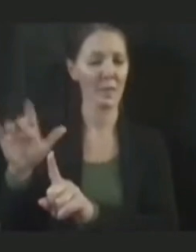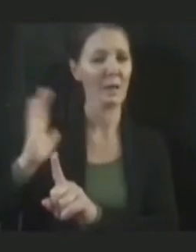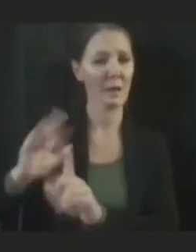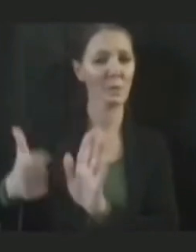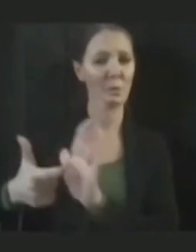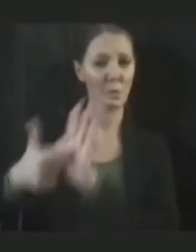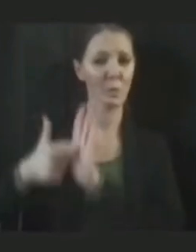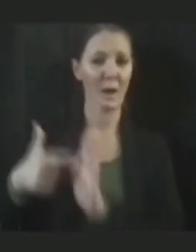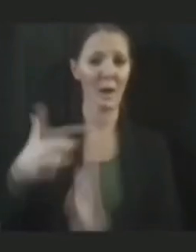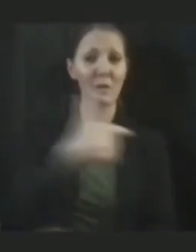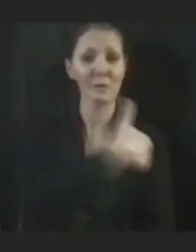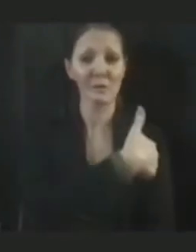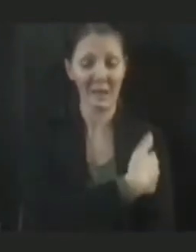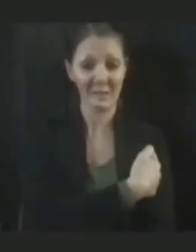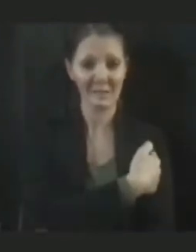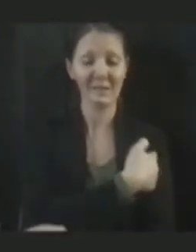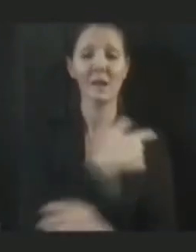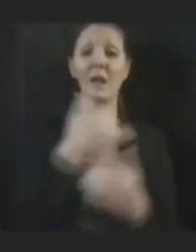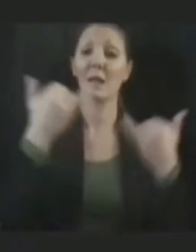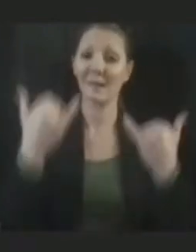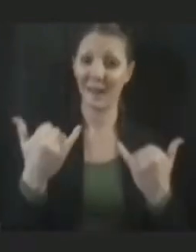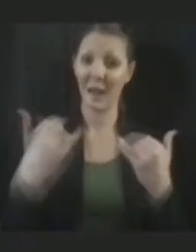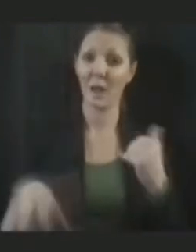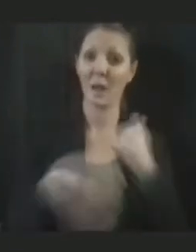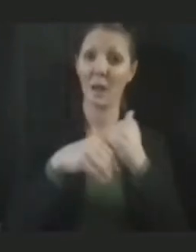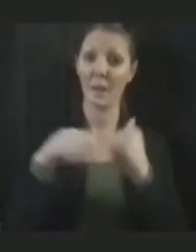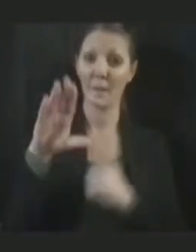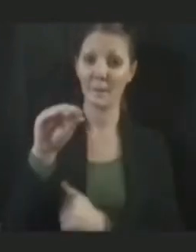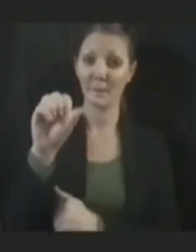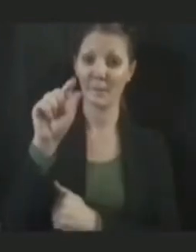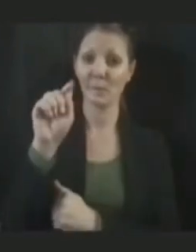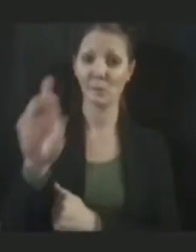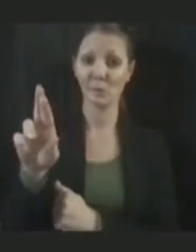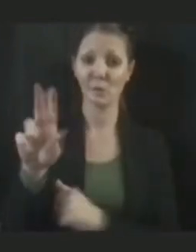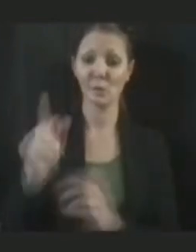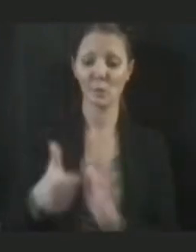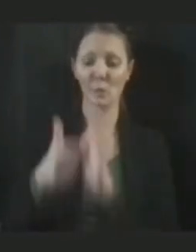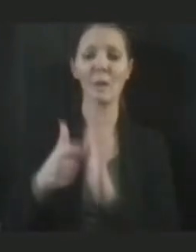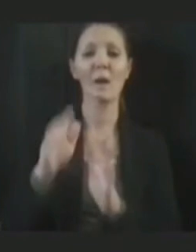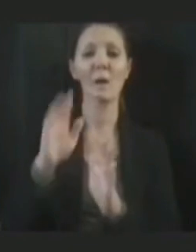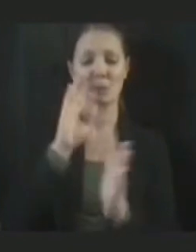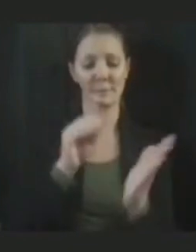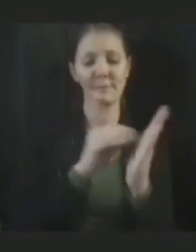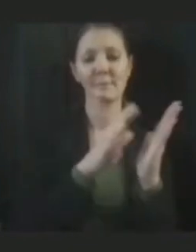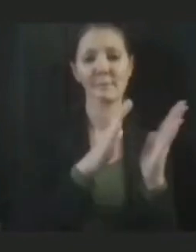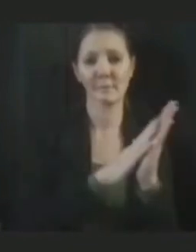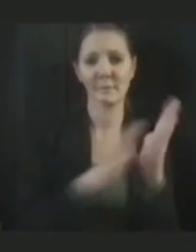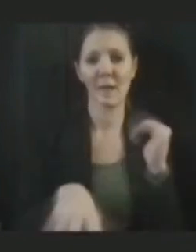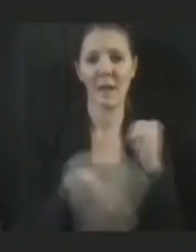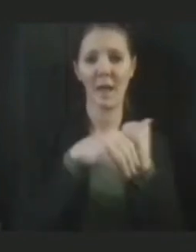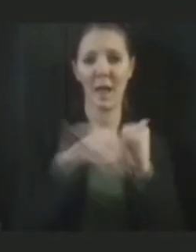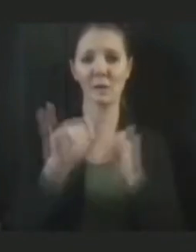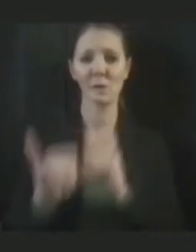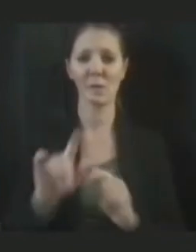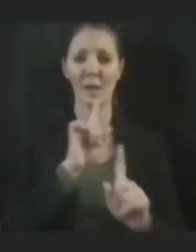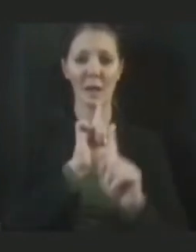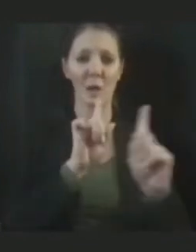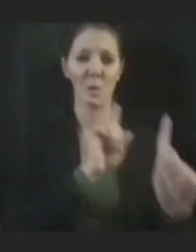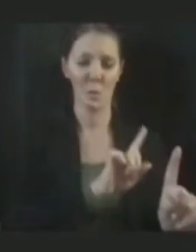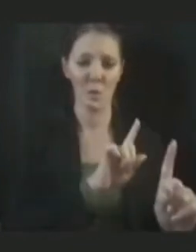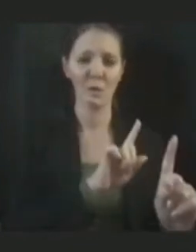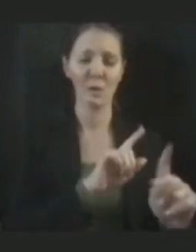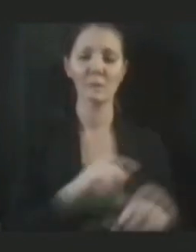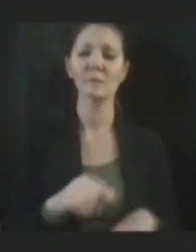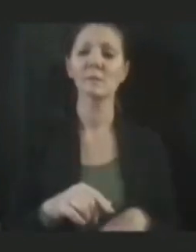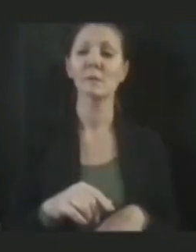vaccine, and the booster requirement will be added to that amended executive order. There will